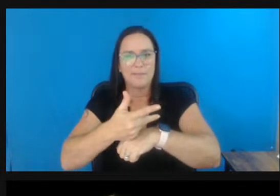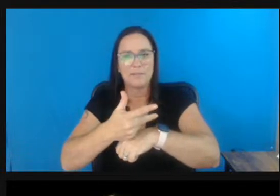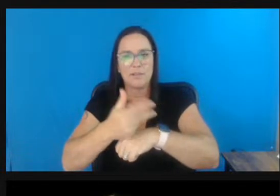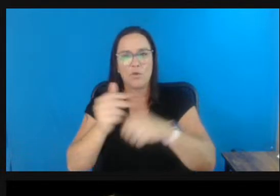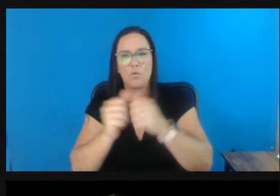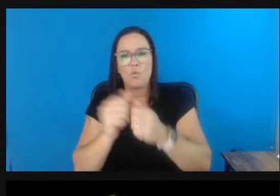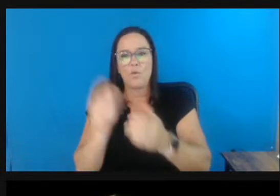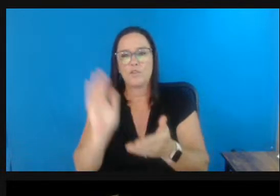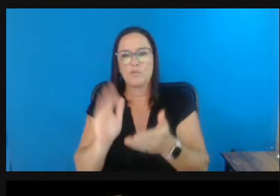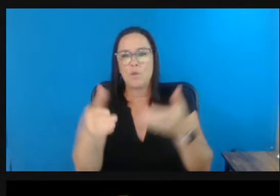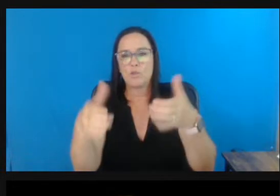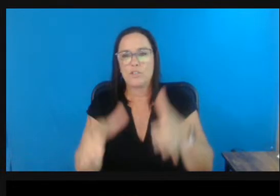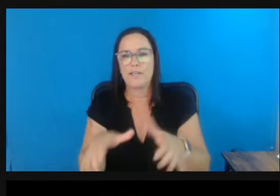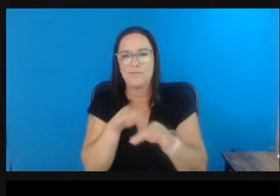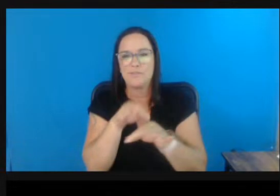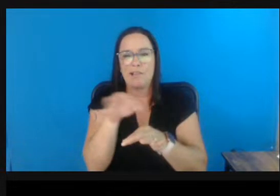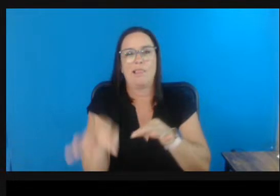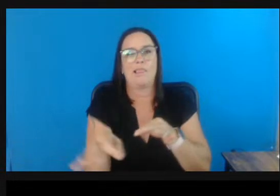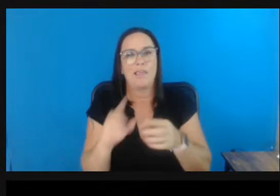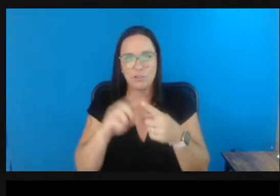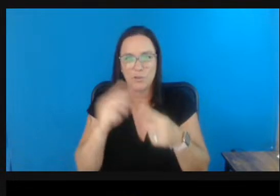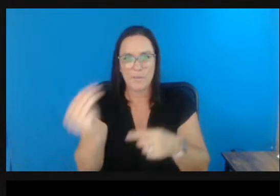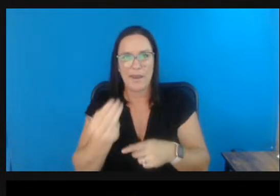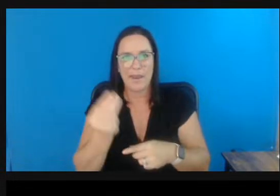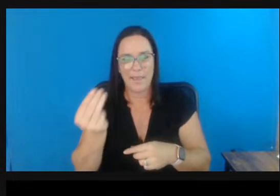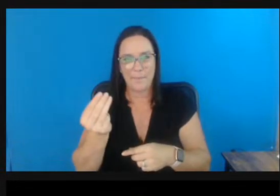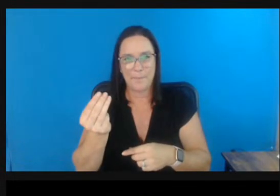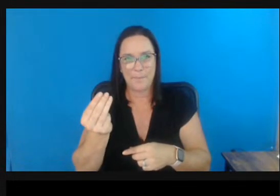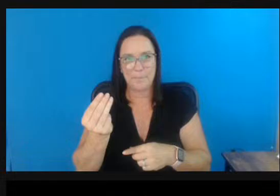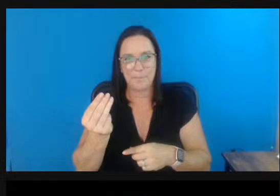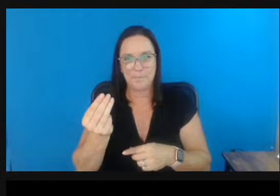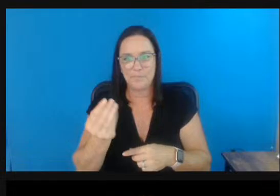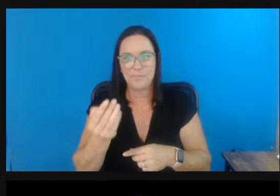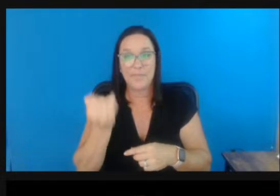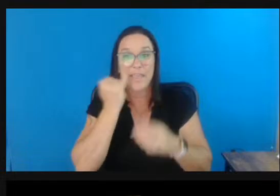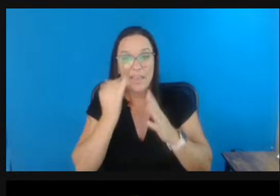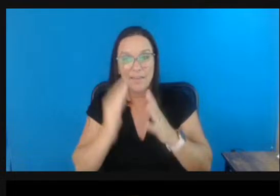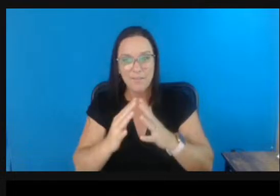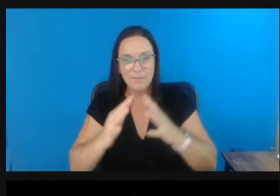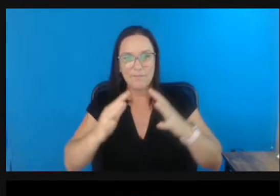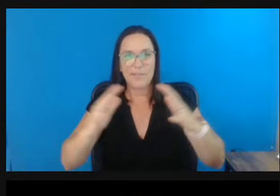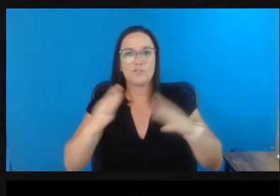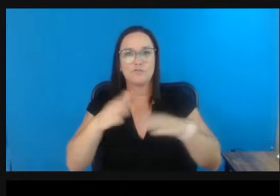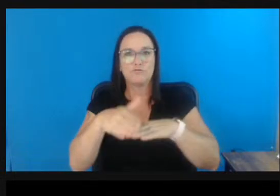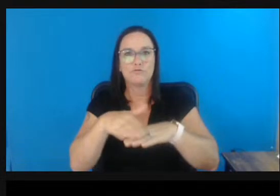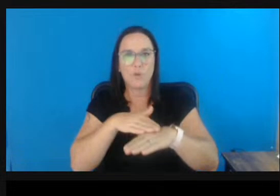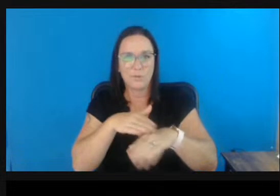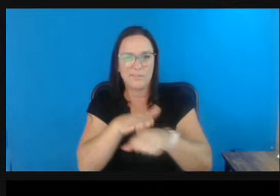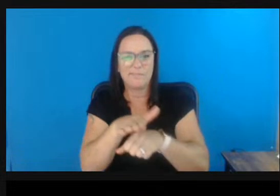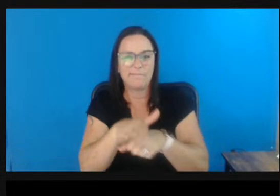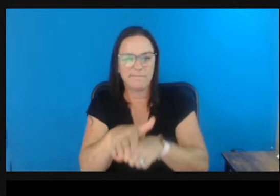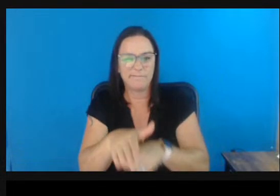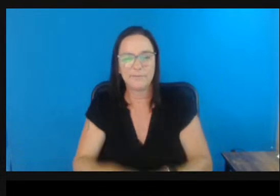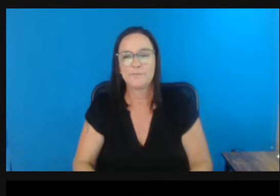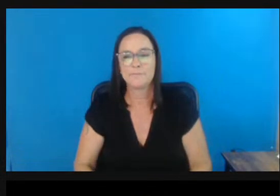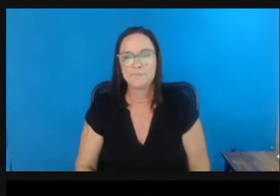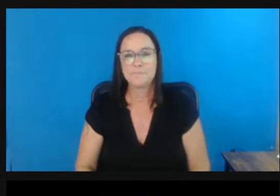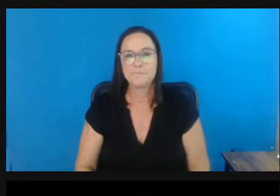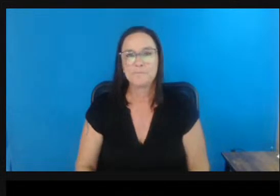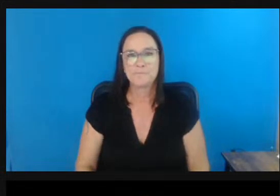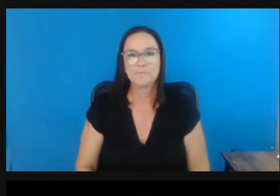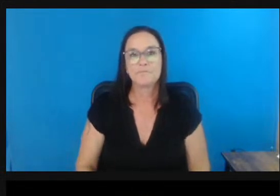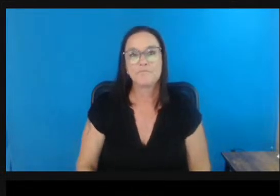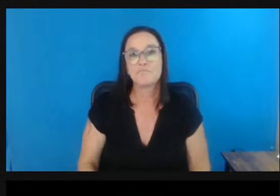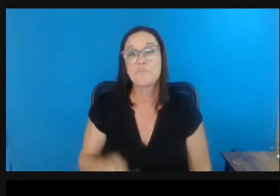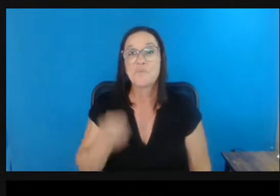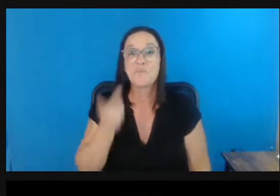small chance of it being delayed until Monday if the inflation rate slows enough. So we'll see